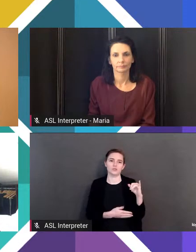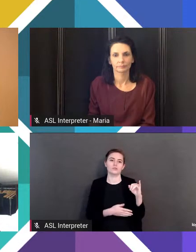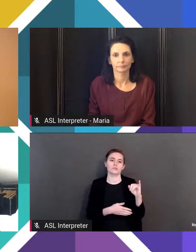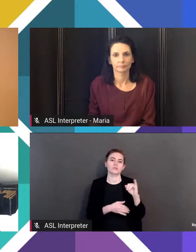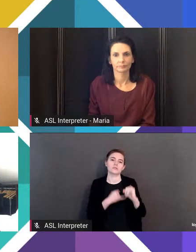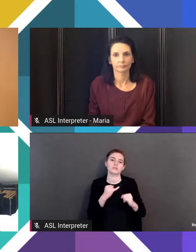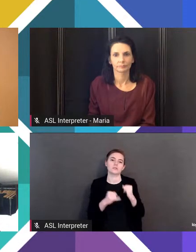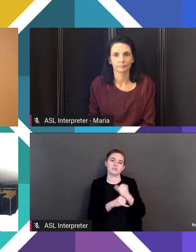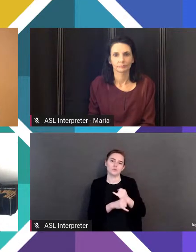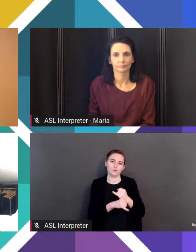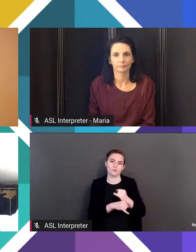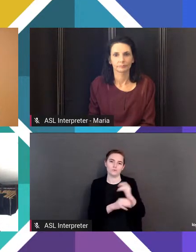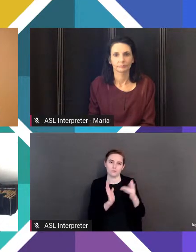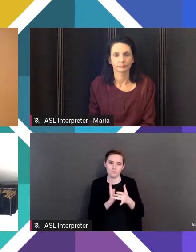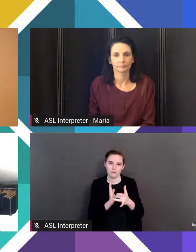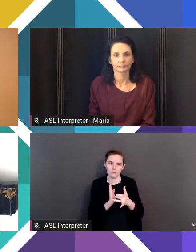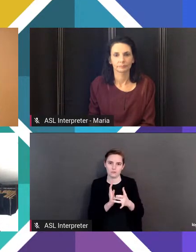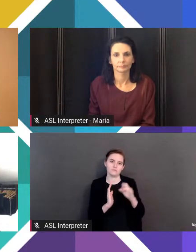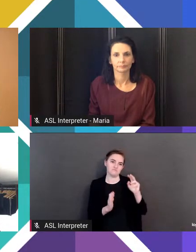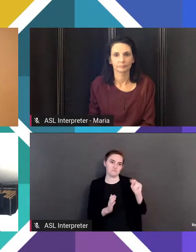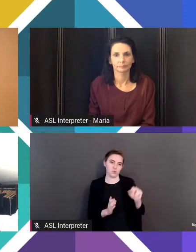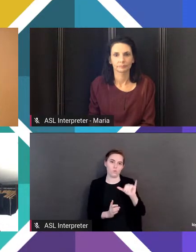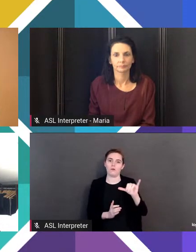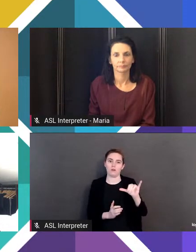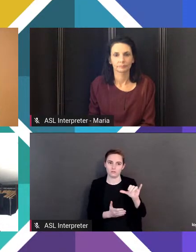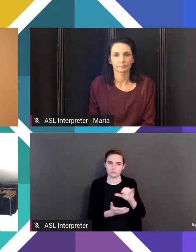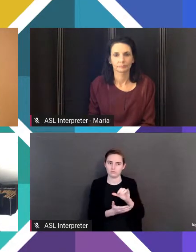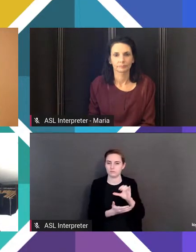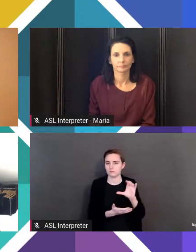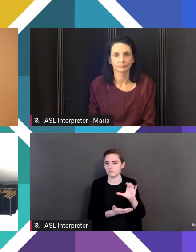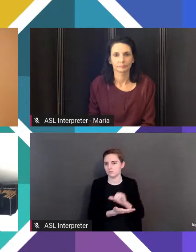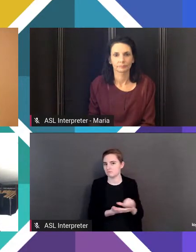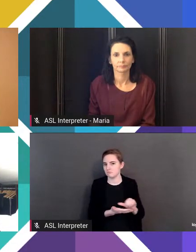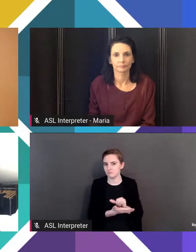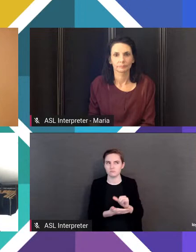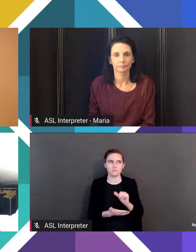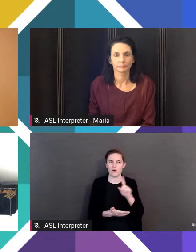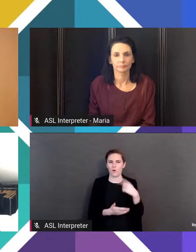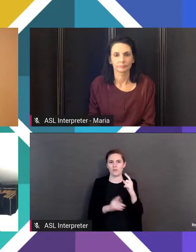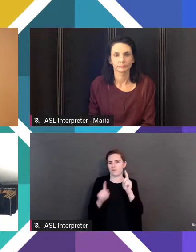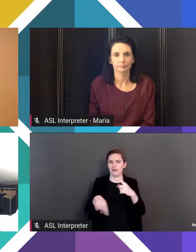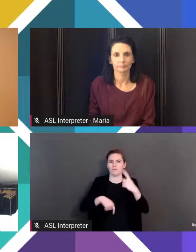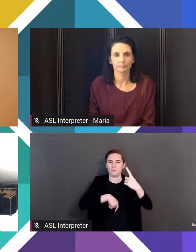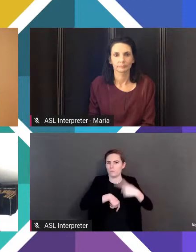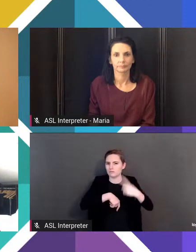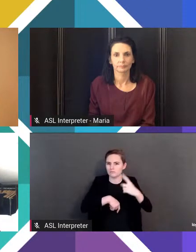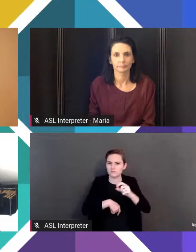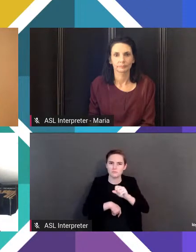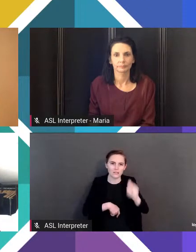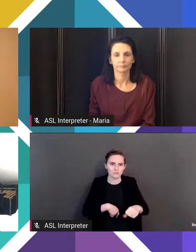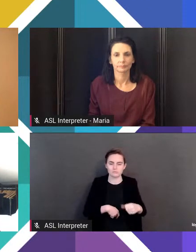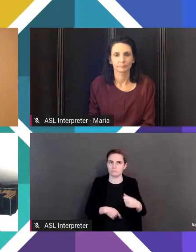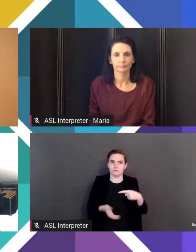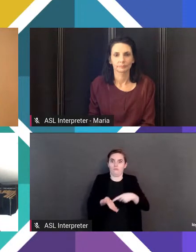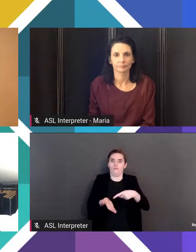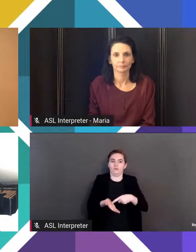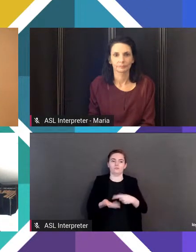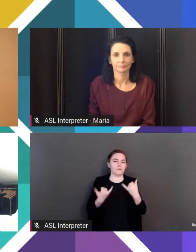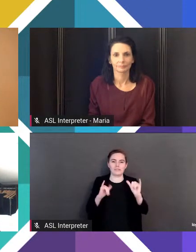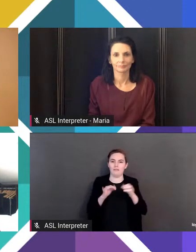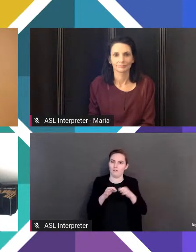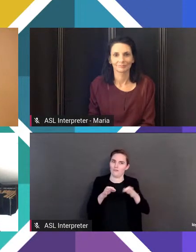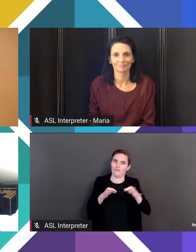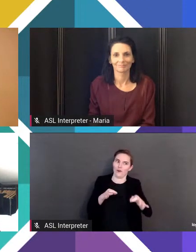know, like, I haven't kept up with FIT at all. I was only there for a semester because, like, I couldn't afford it. I'm still, like, deferring that